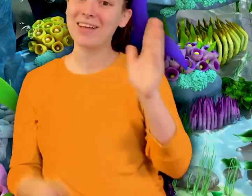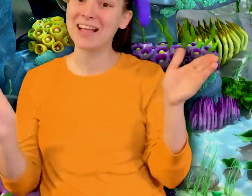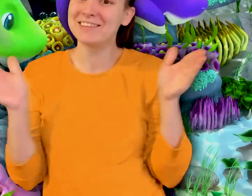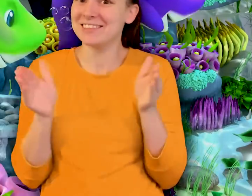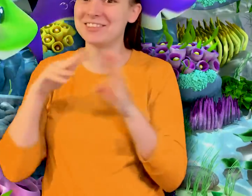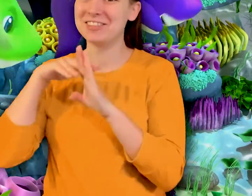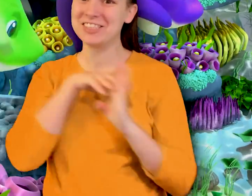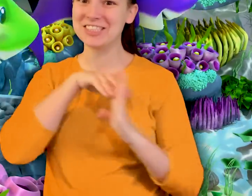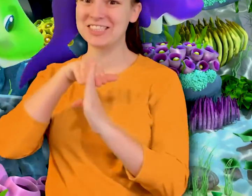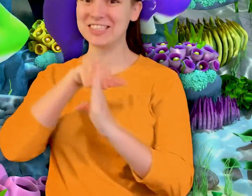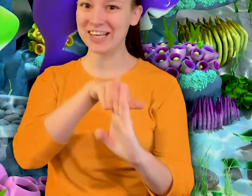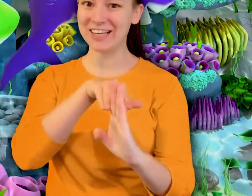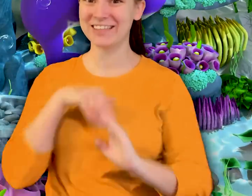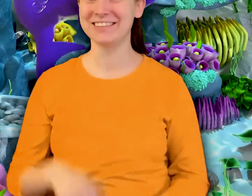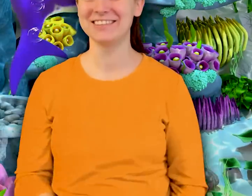five little